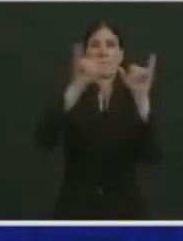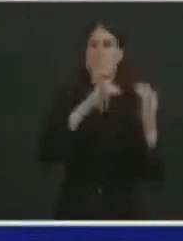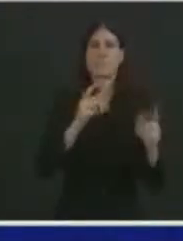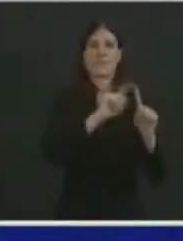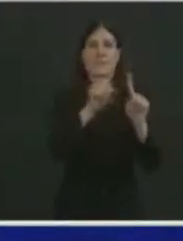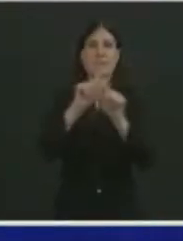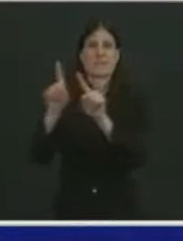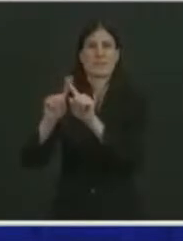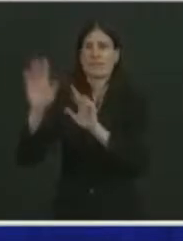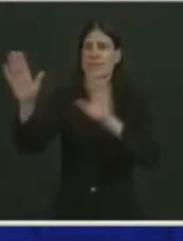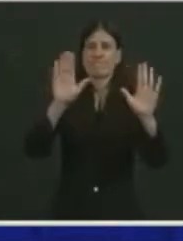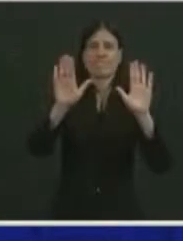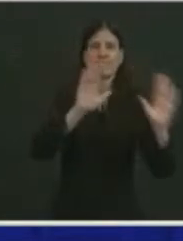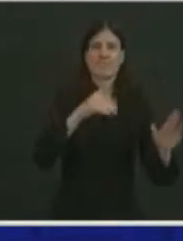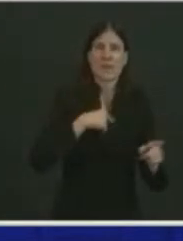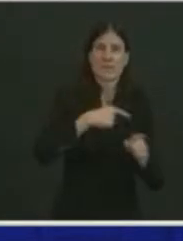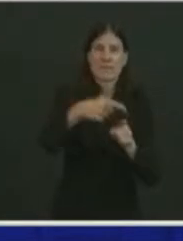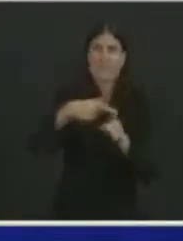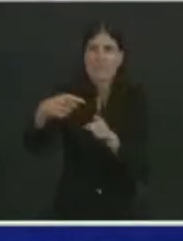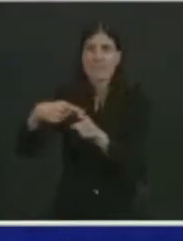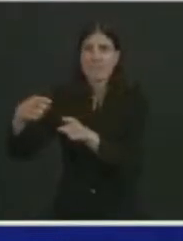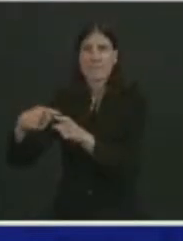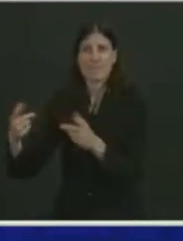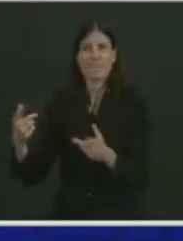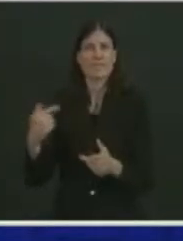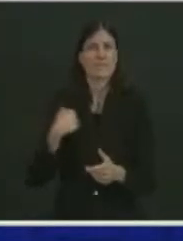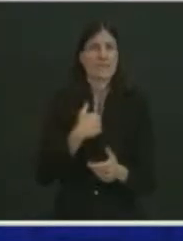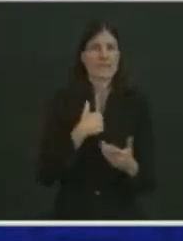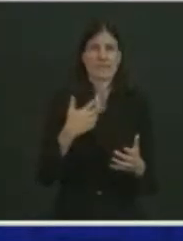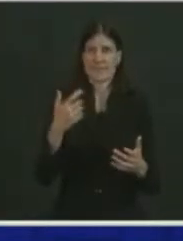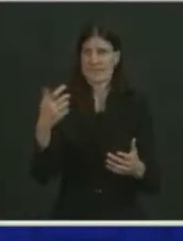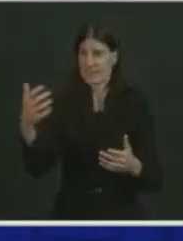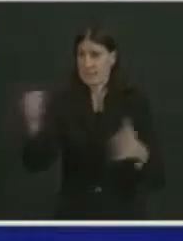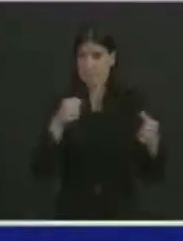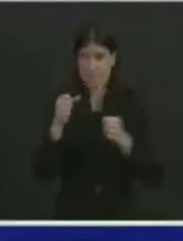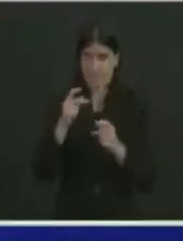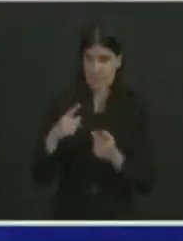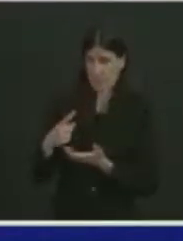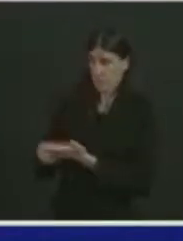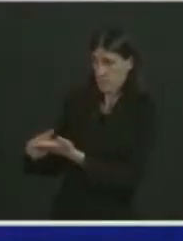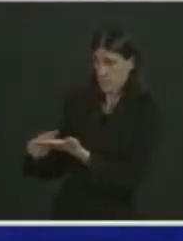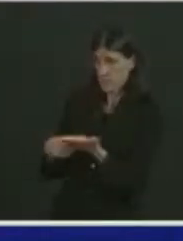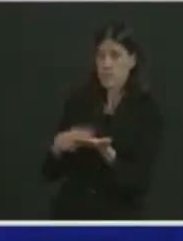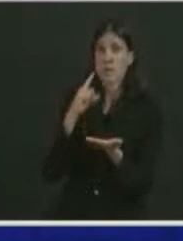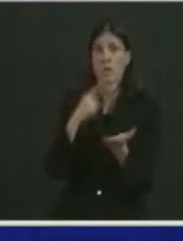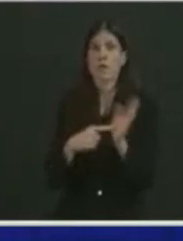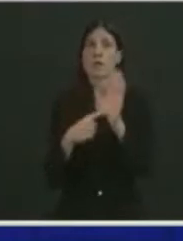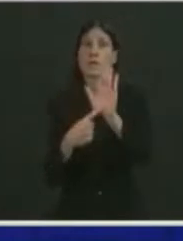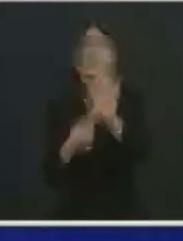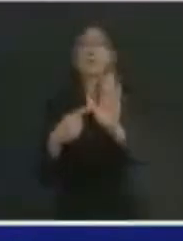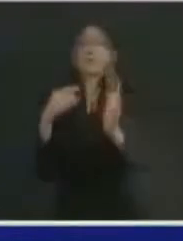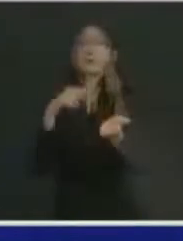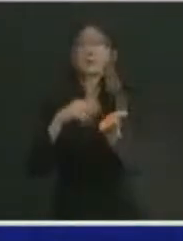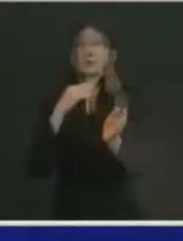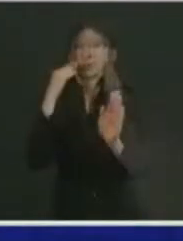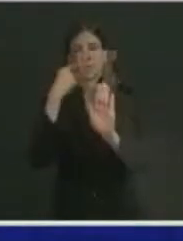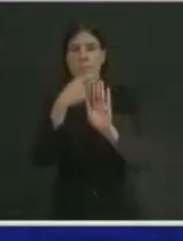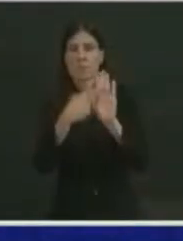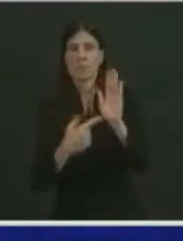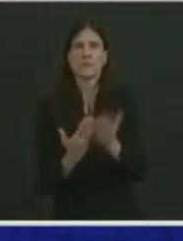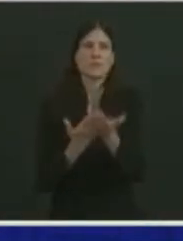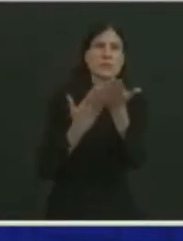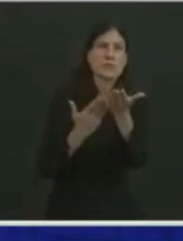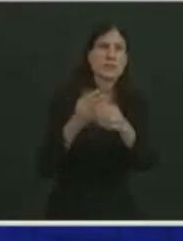with clear parameters, and then asking them to develop plans that fit within that based on their own